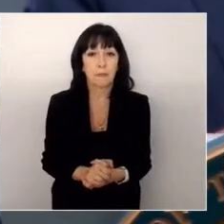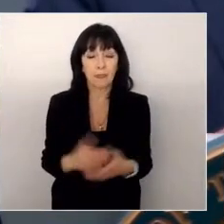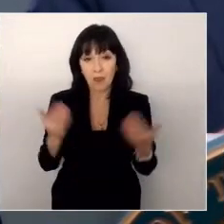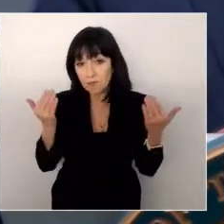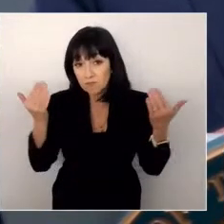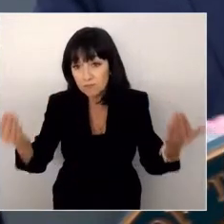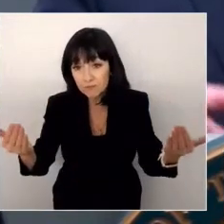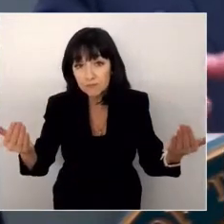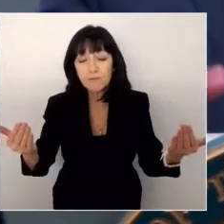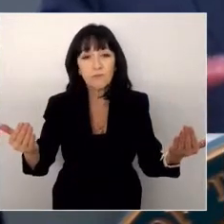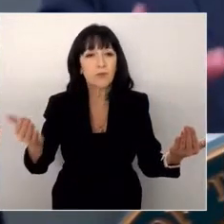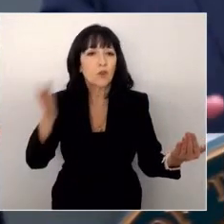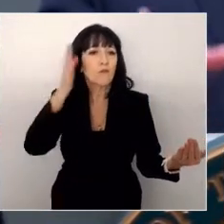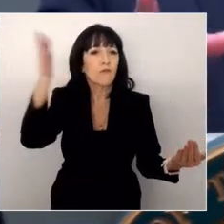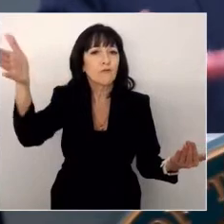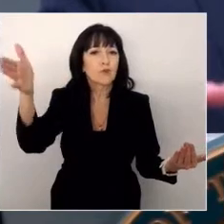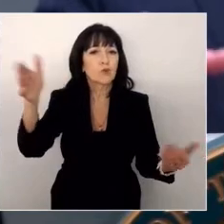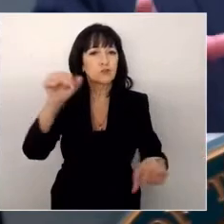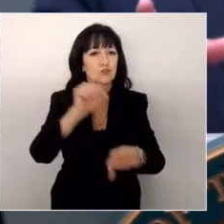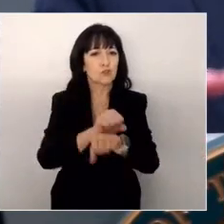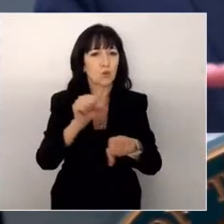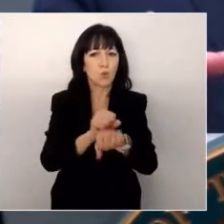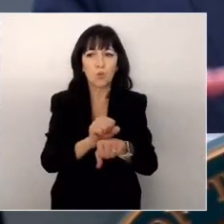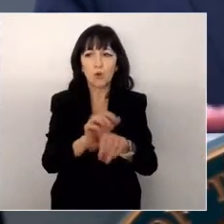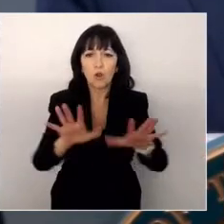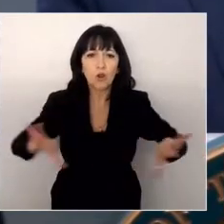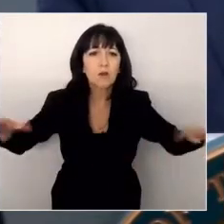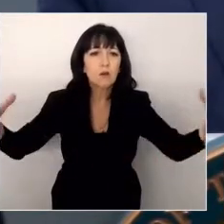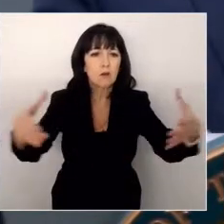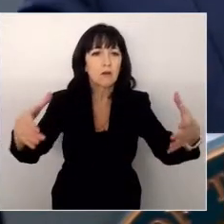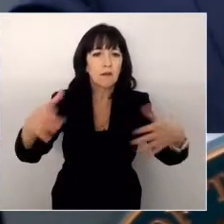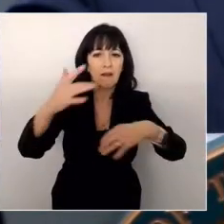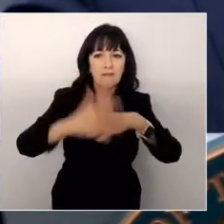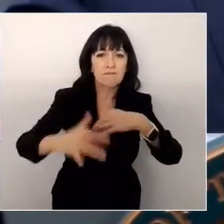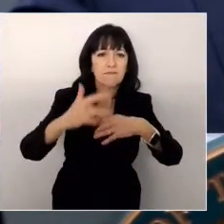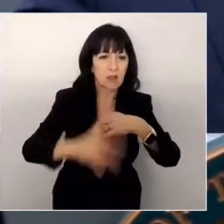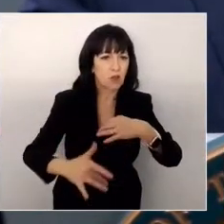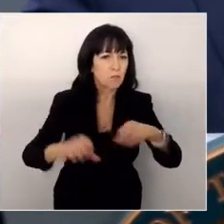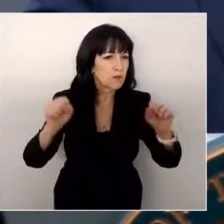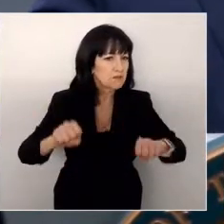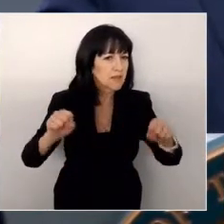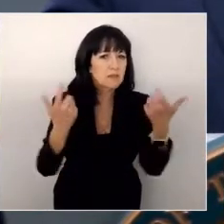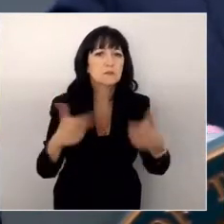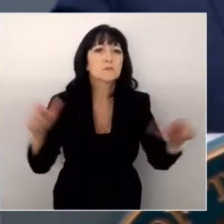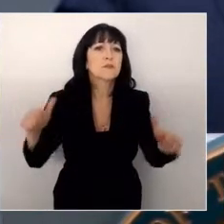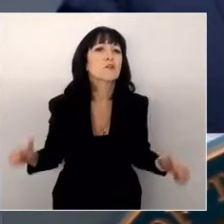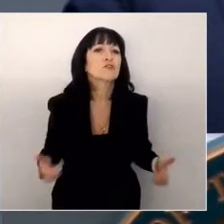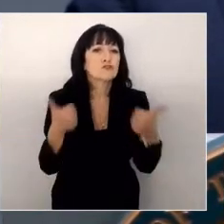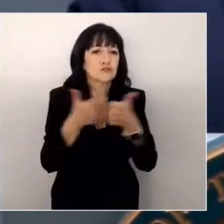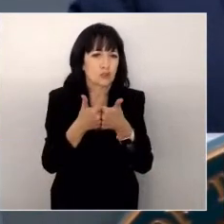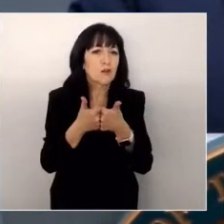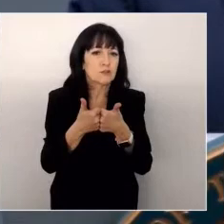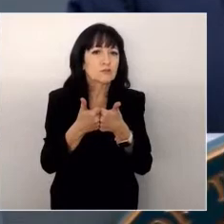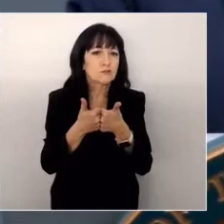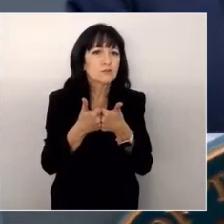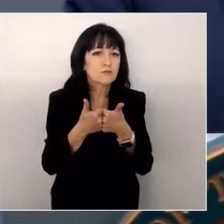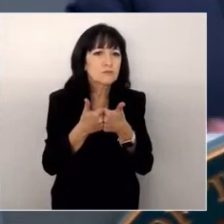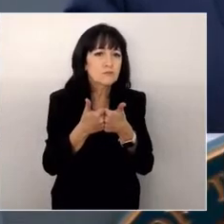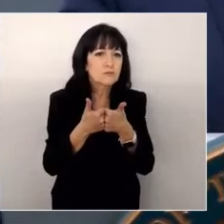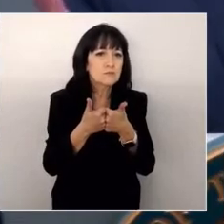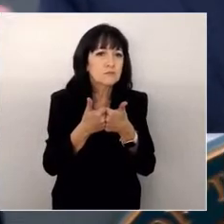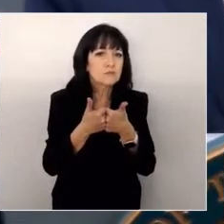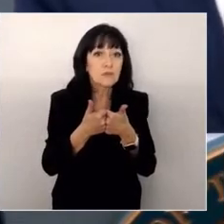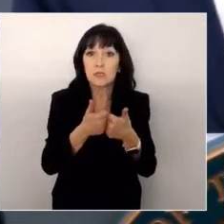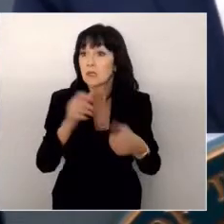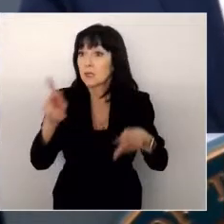of the future may be our biggest single challenge here in Delaware and across the country.